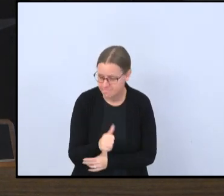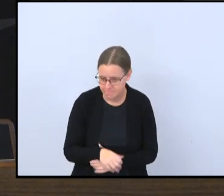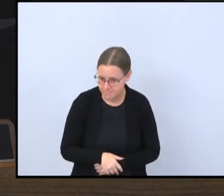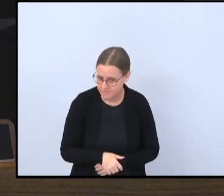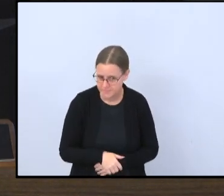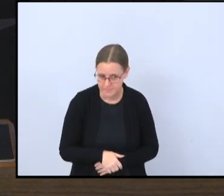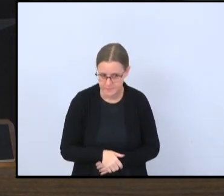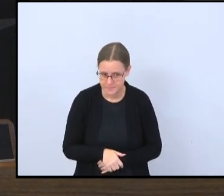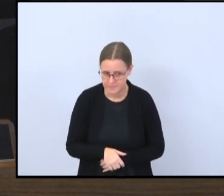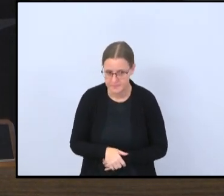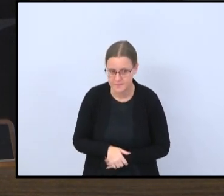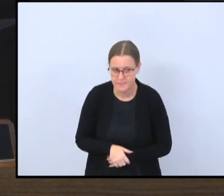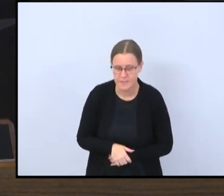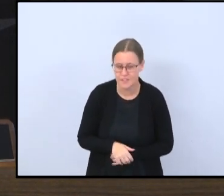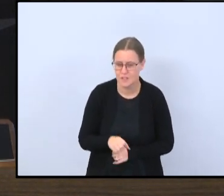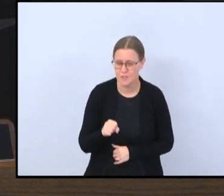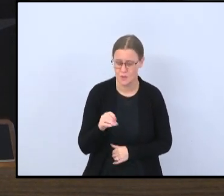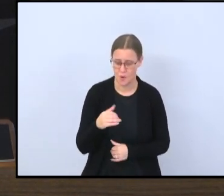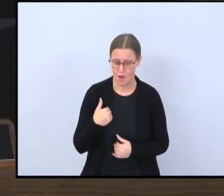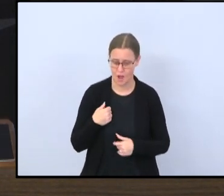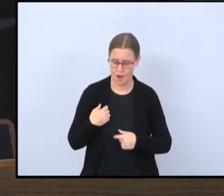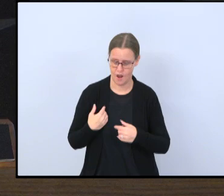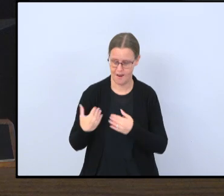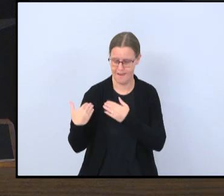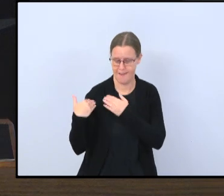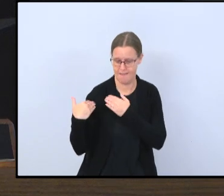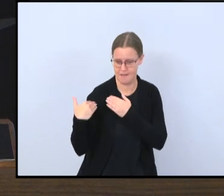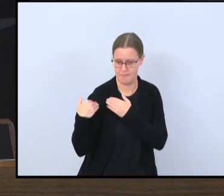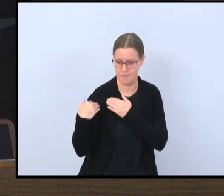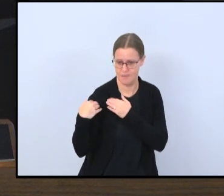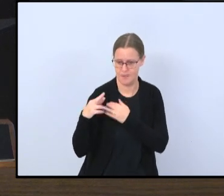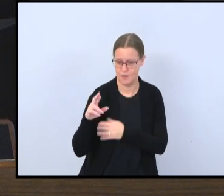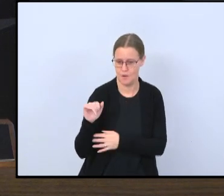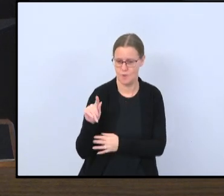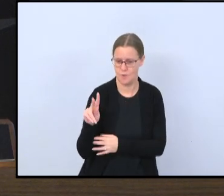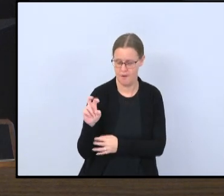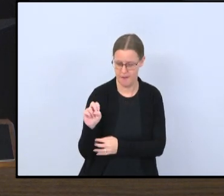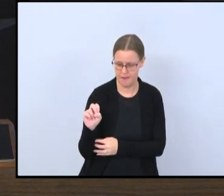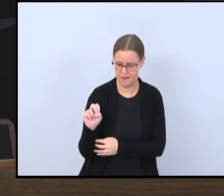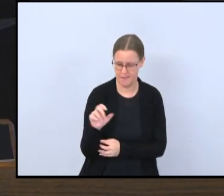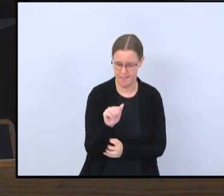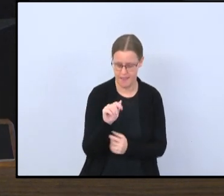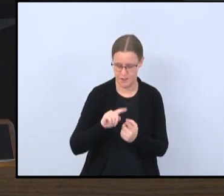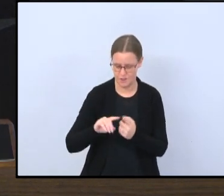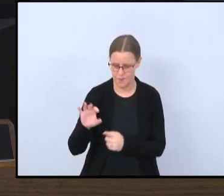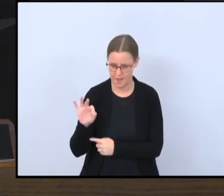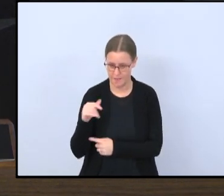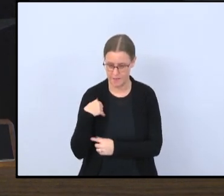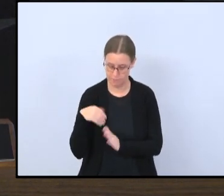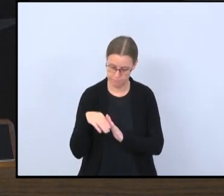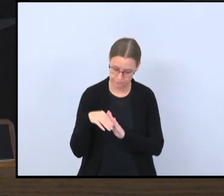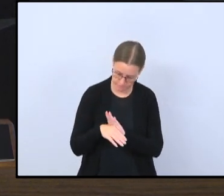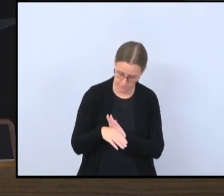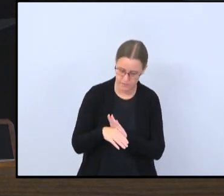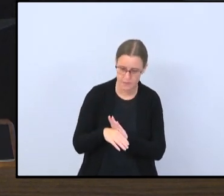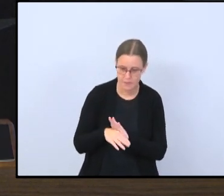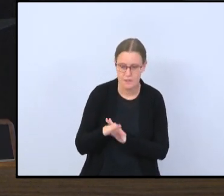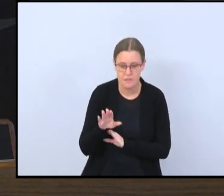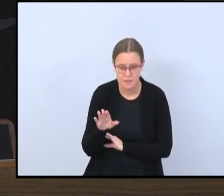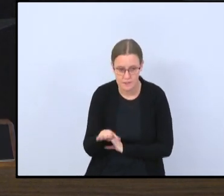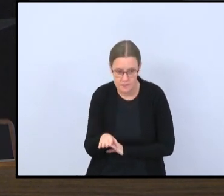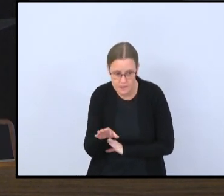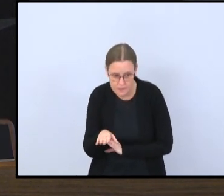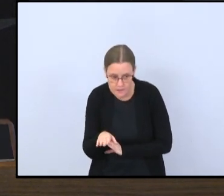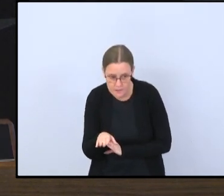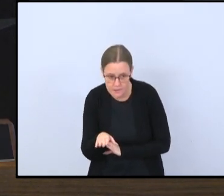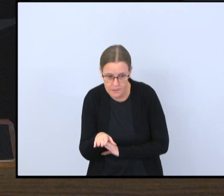drop of this accountability rating, make no mistake that this was timed before